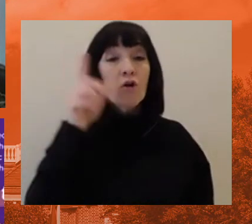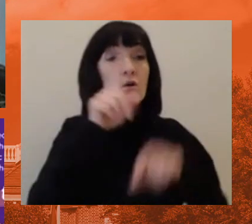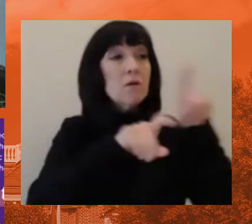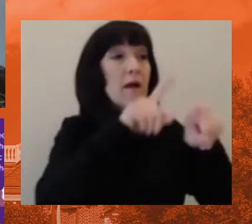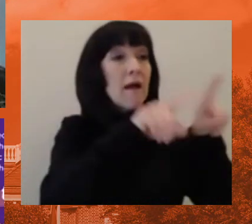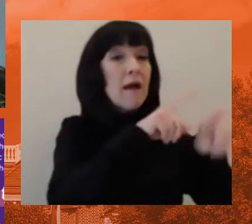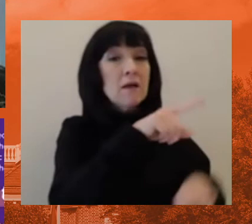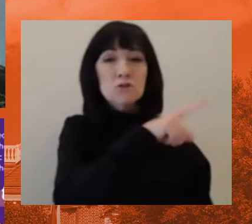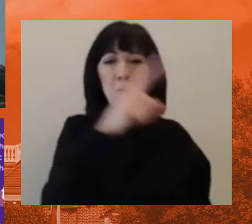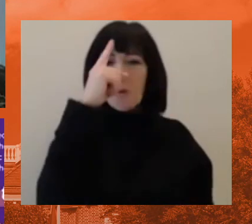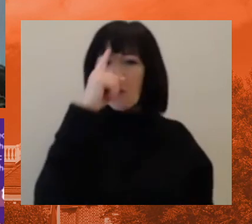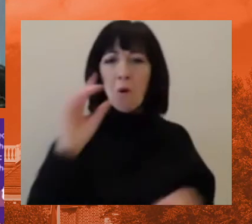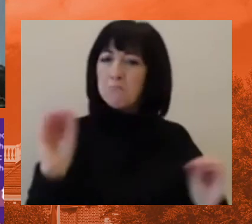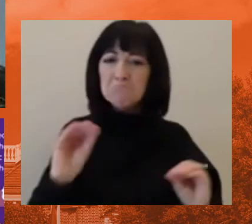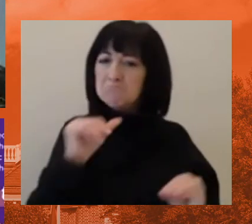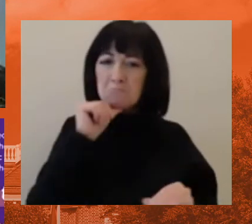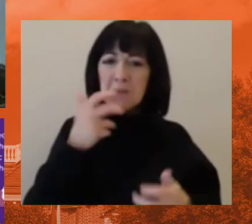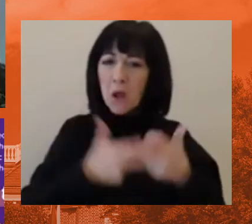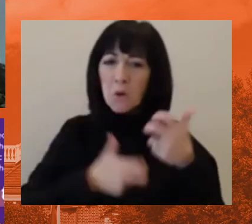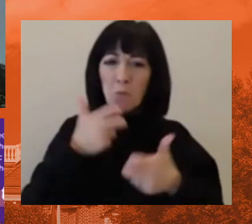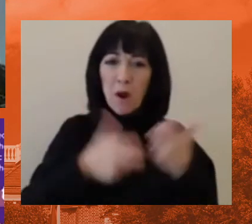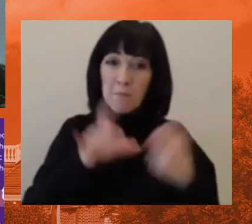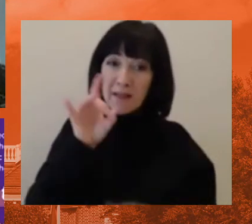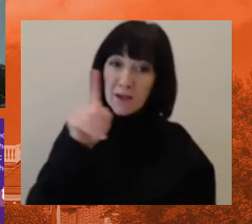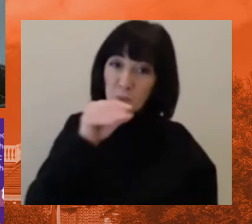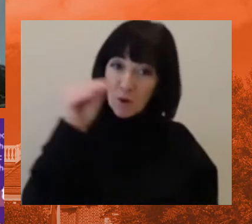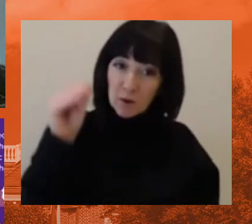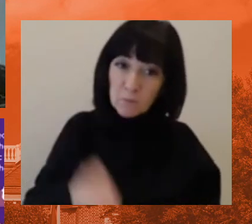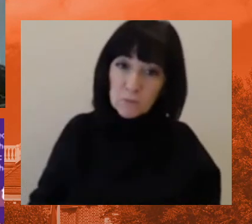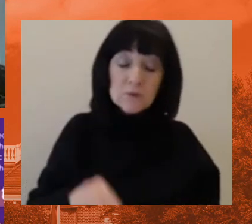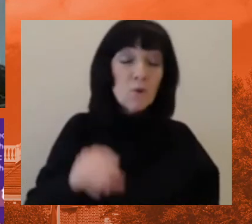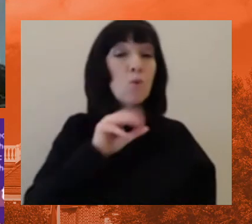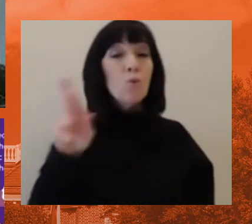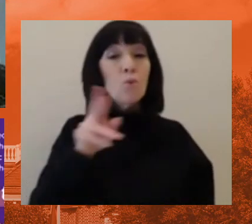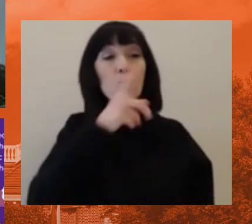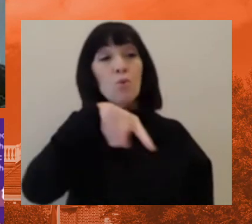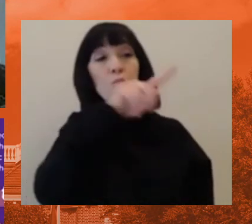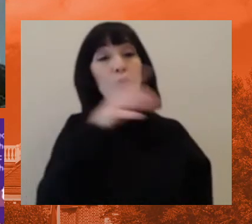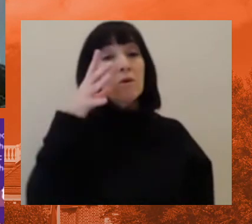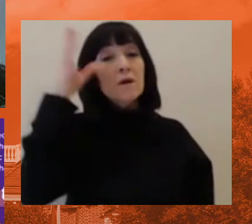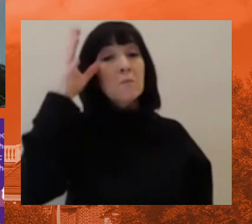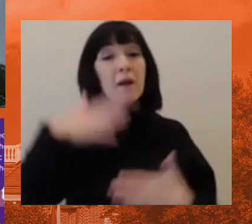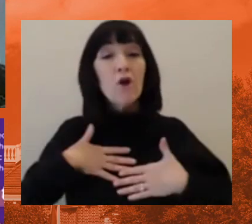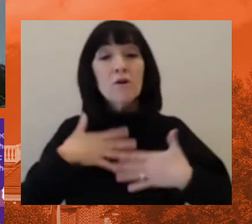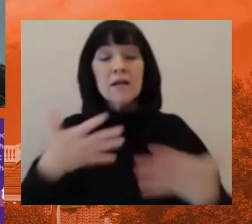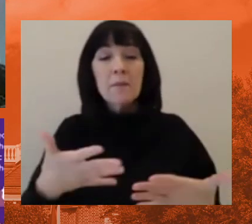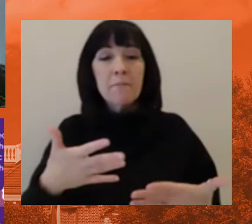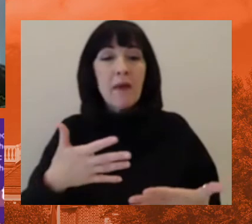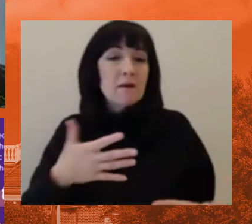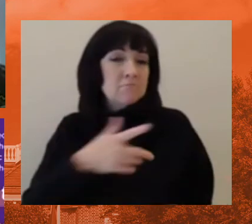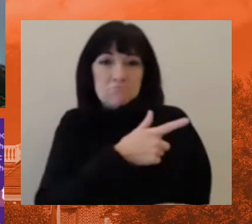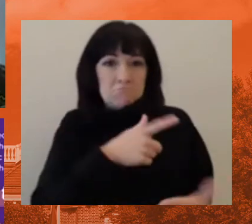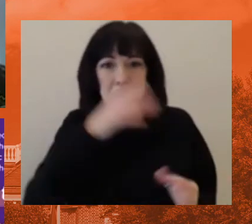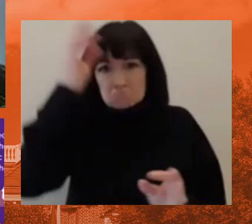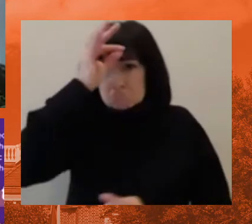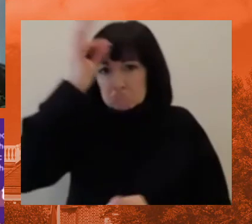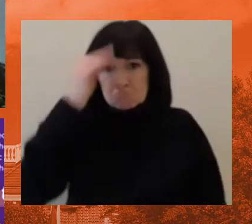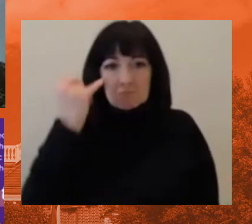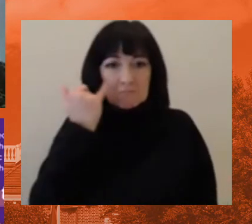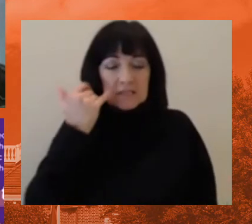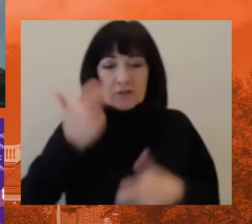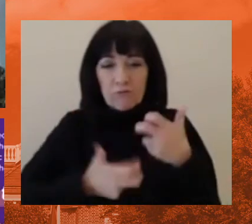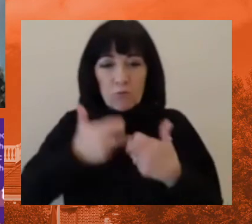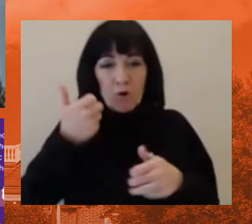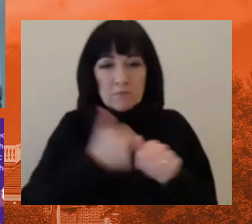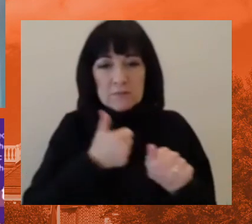is not an issue or admit that they do not know if it's an issue. And whereas by providing young people